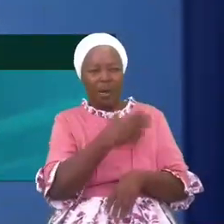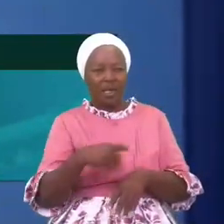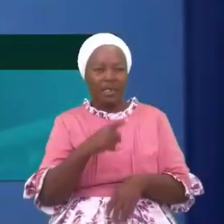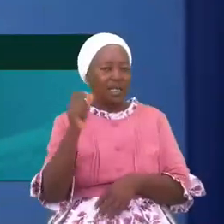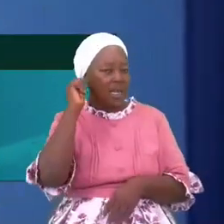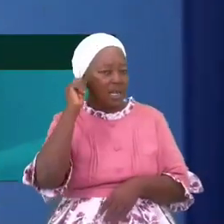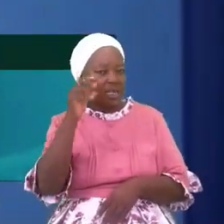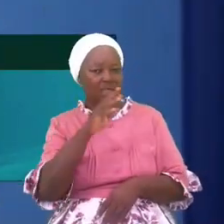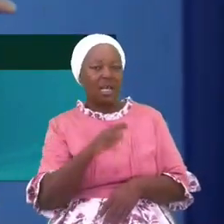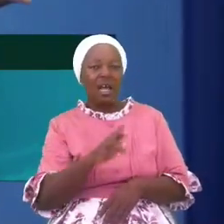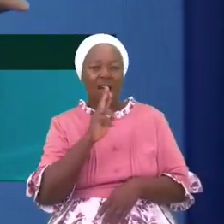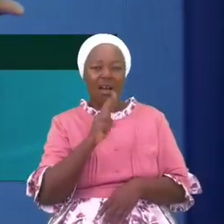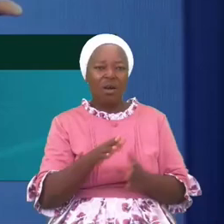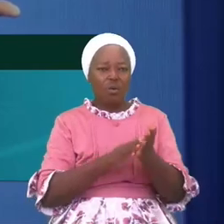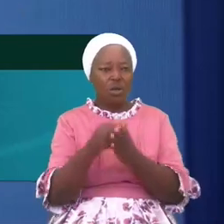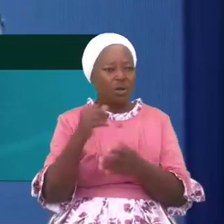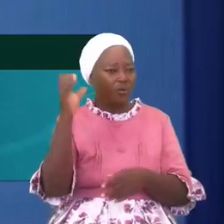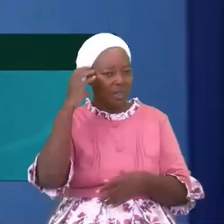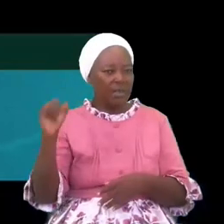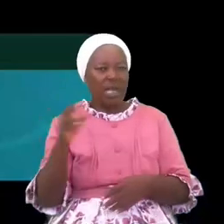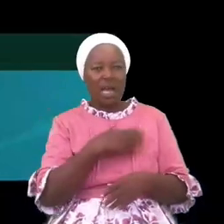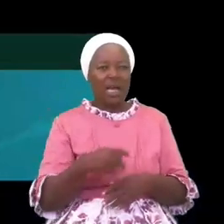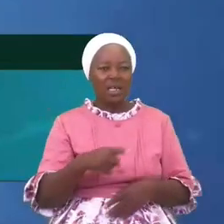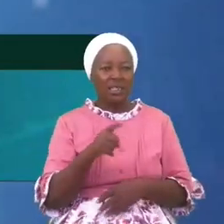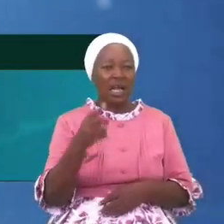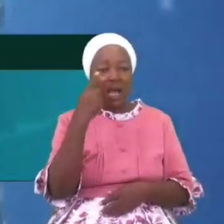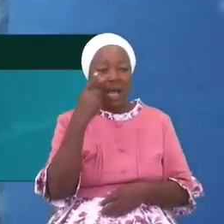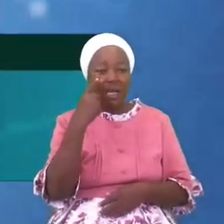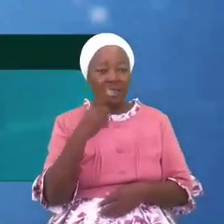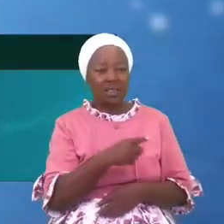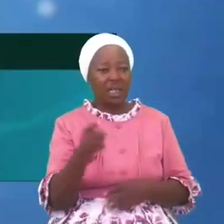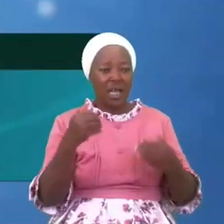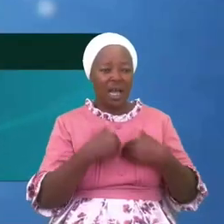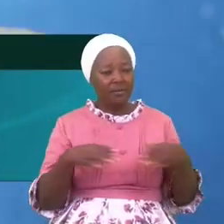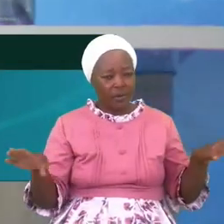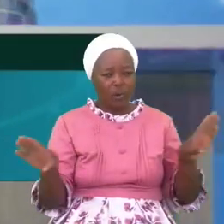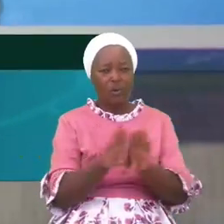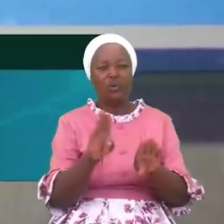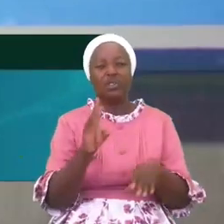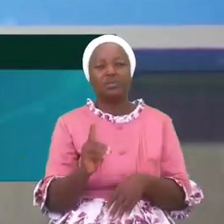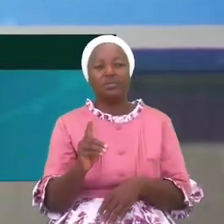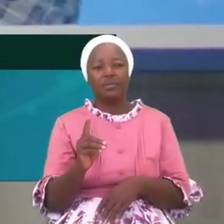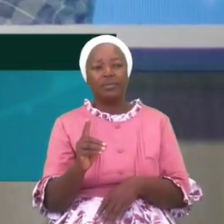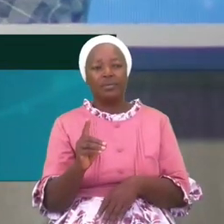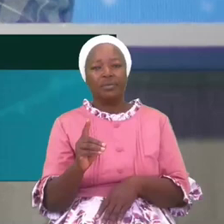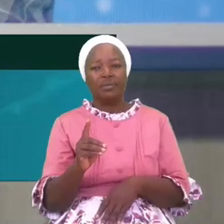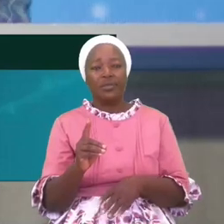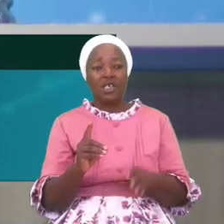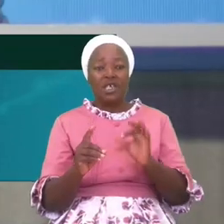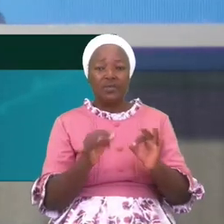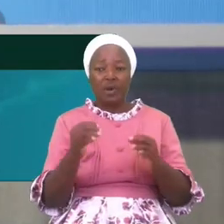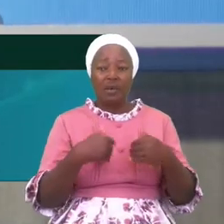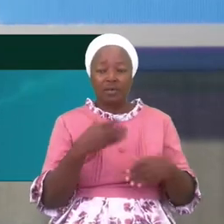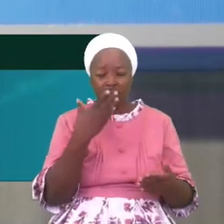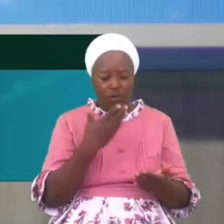they have closed. If a good picture is shown to you, and then you close your